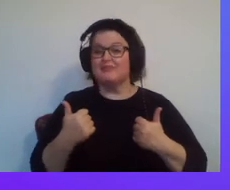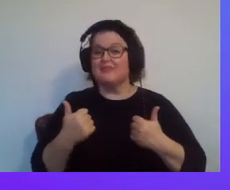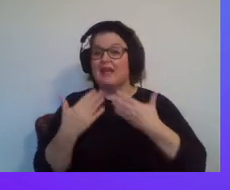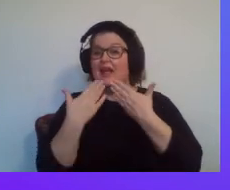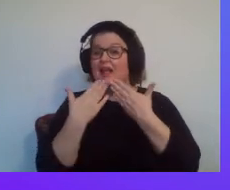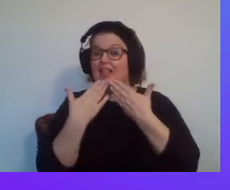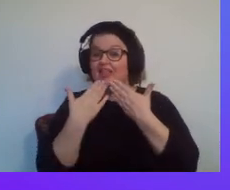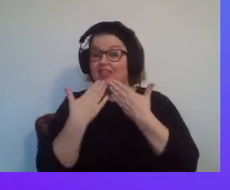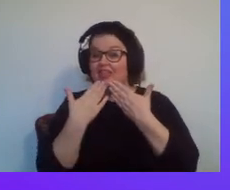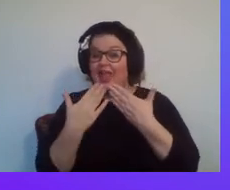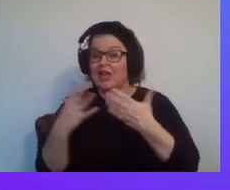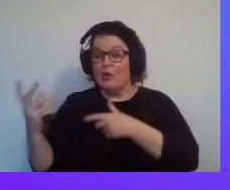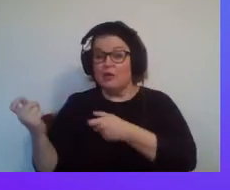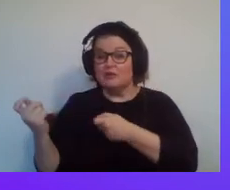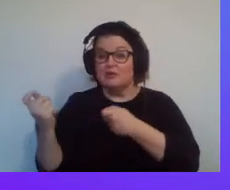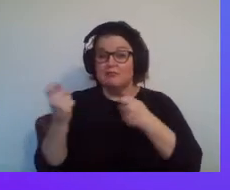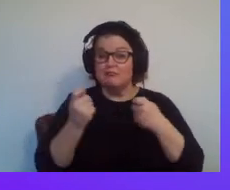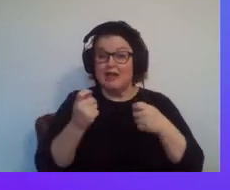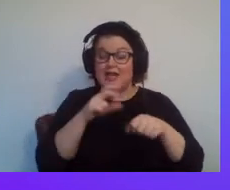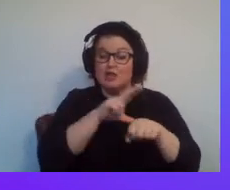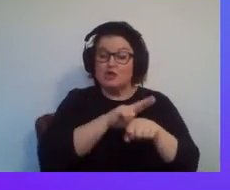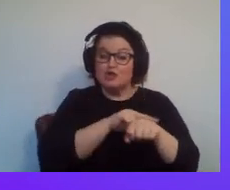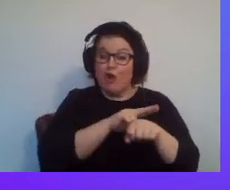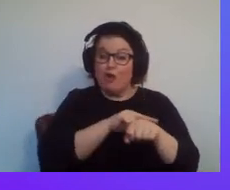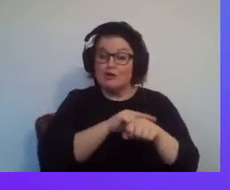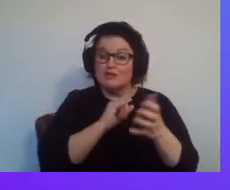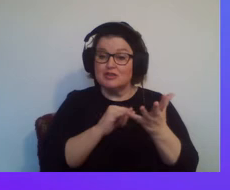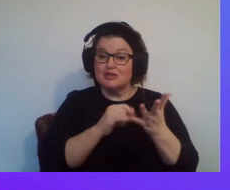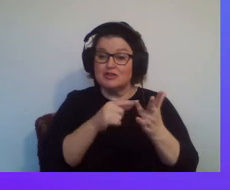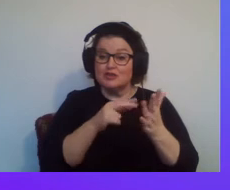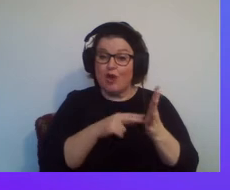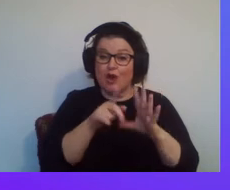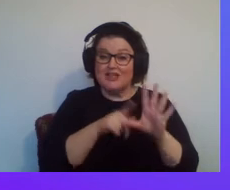to bring in Dr. Sonia Abrams, as another medical expert.